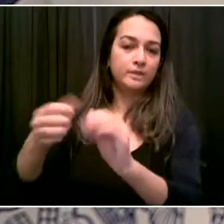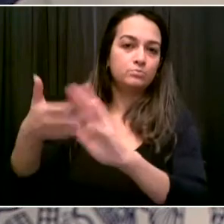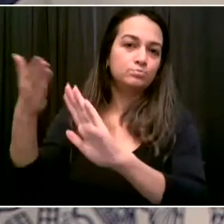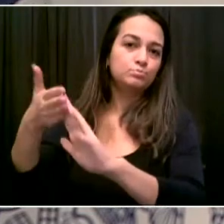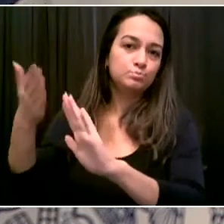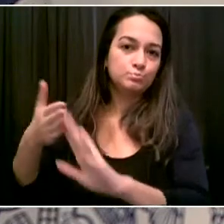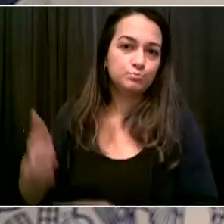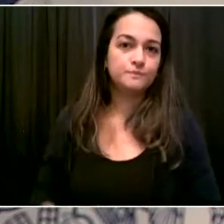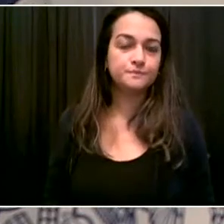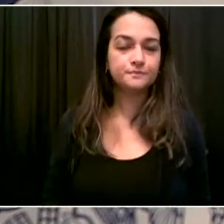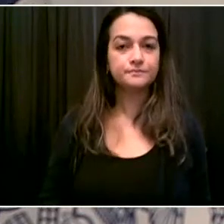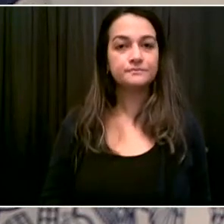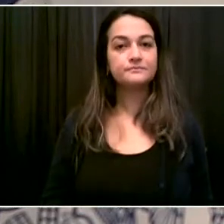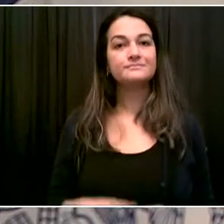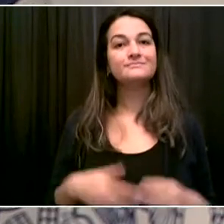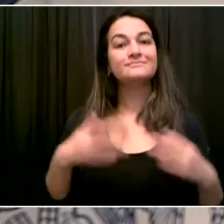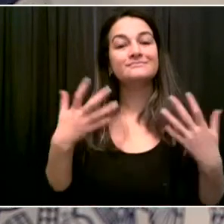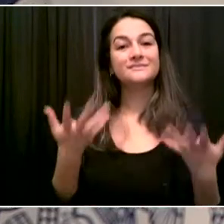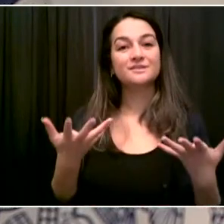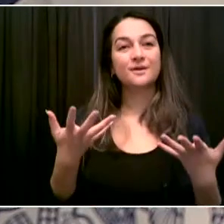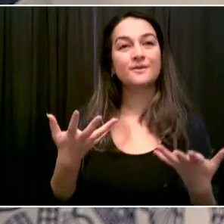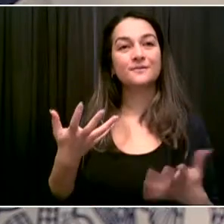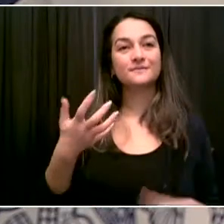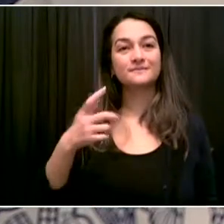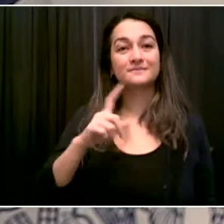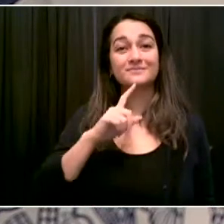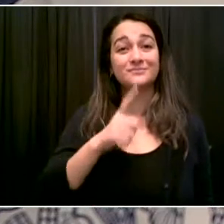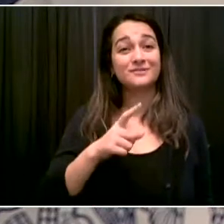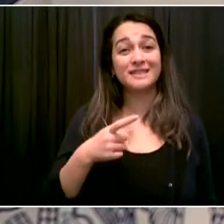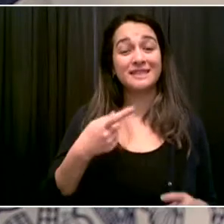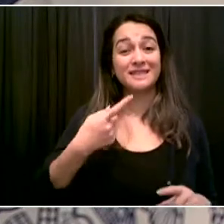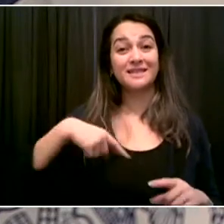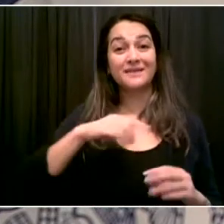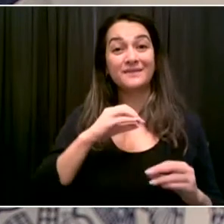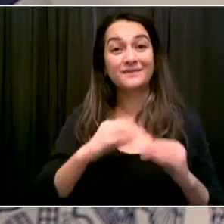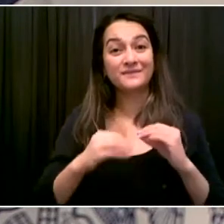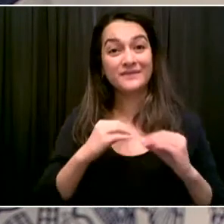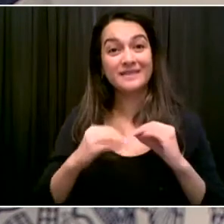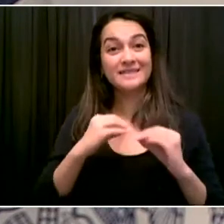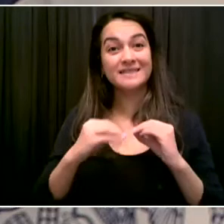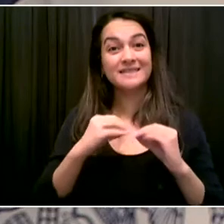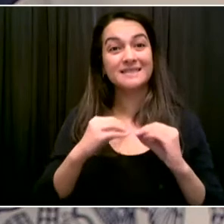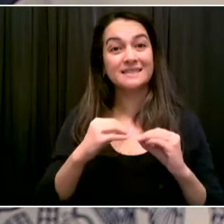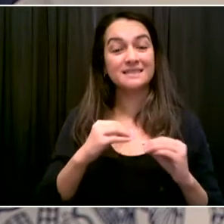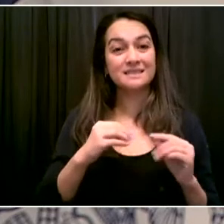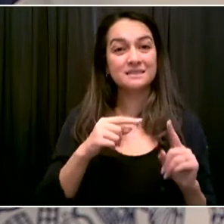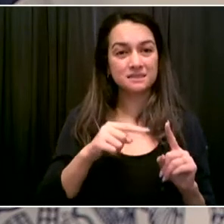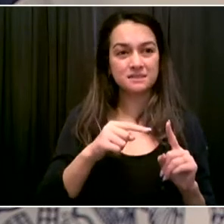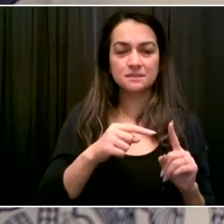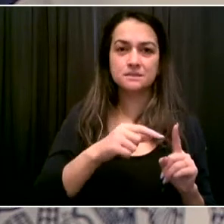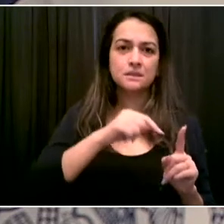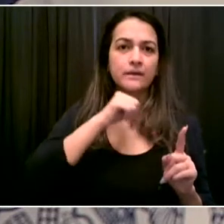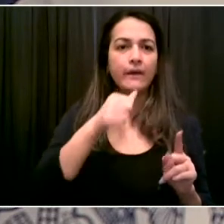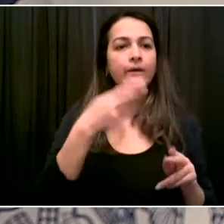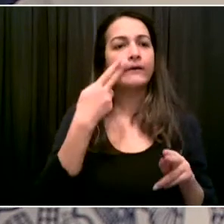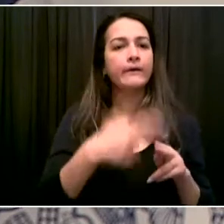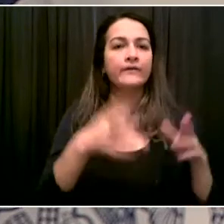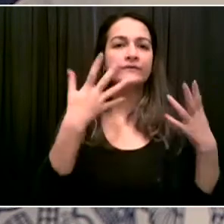much longer time horizon, we're going to be putting into motion the things that will change the future reality of the BQE as